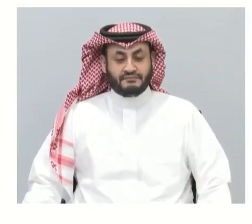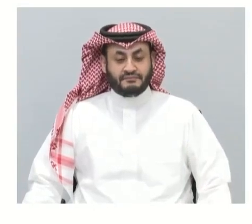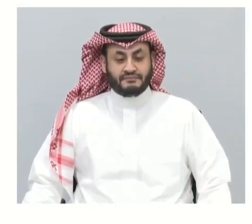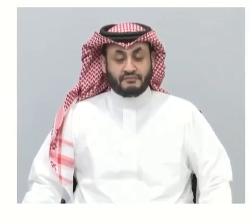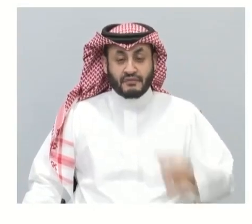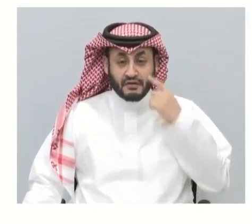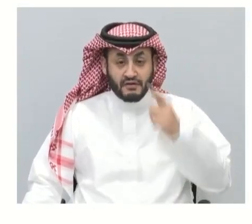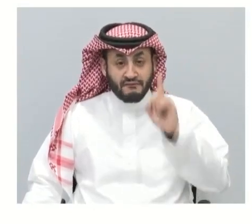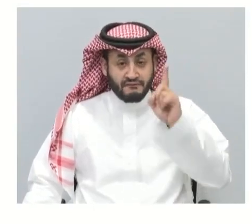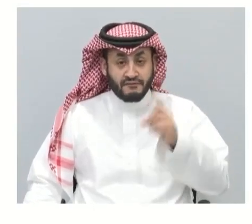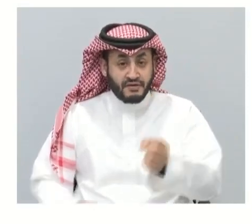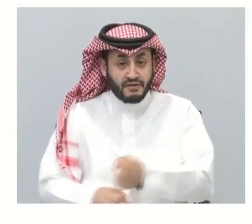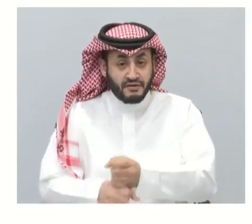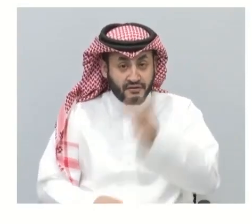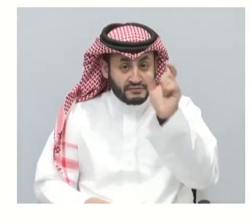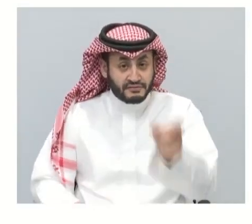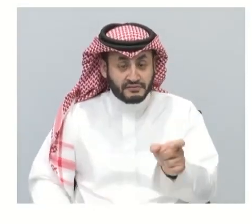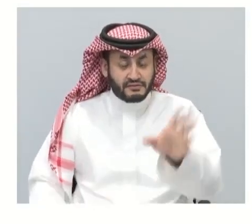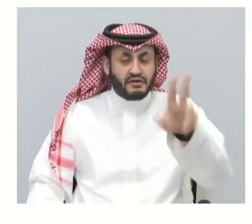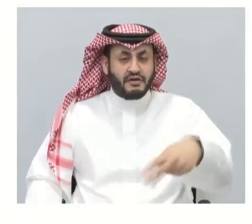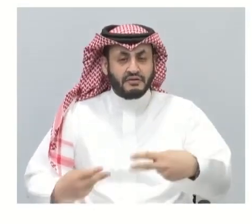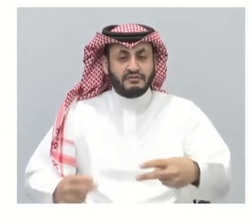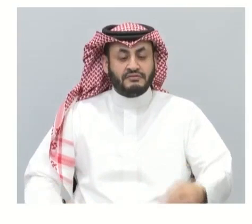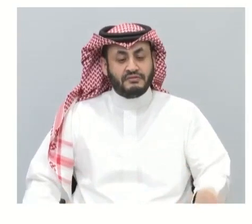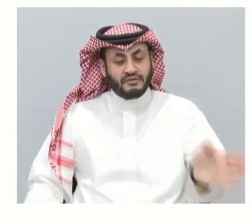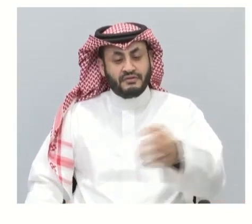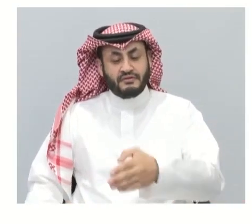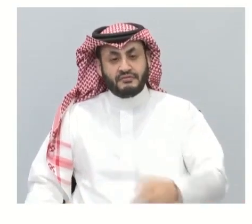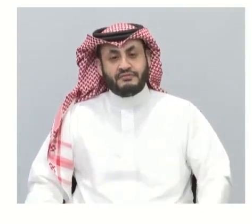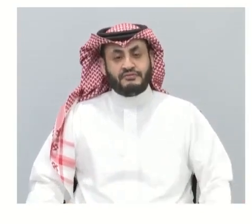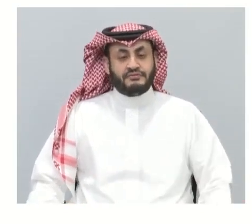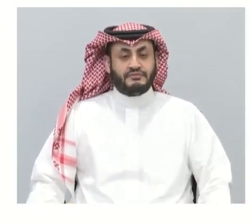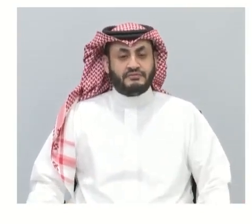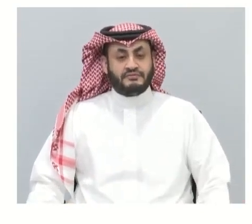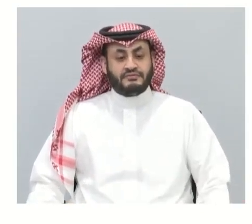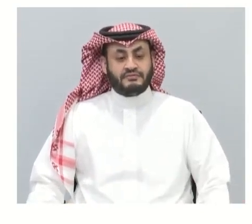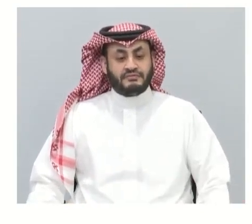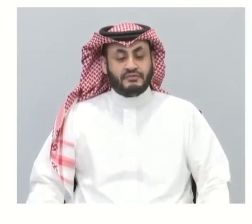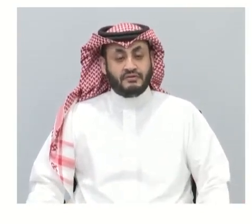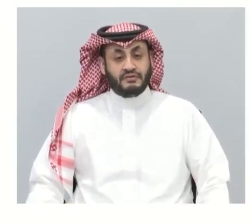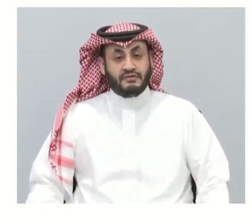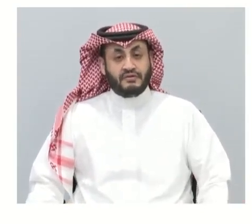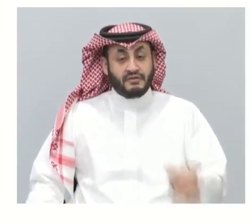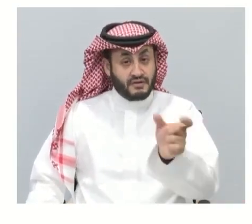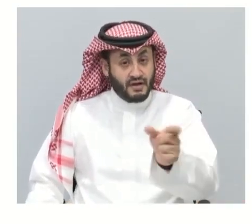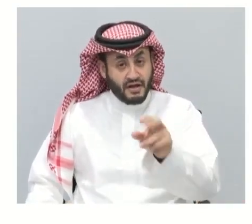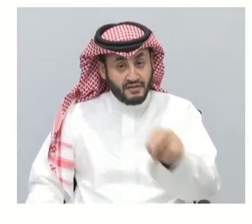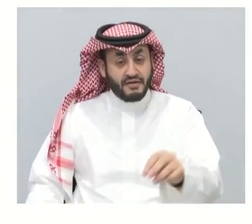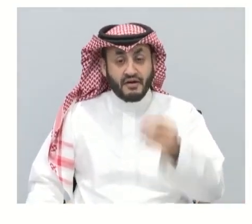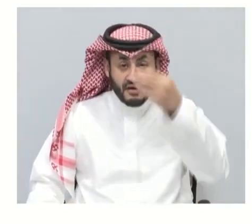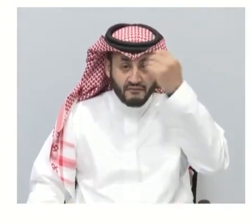he, she, it, they, you, we, or I, followed for the perfect tense, we will use has or